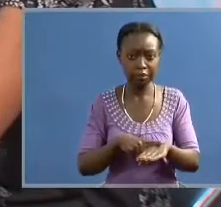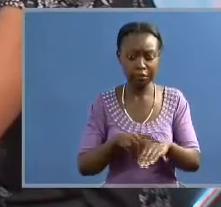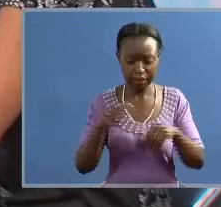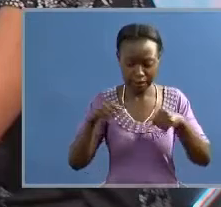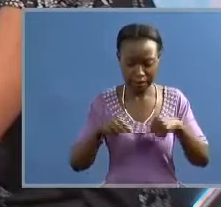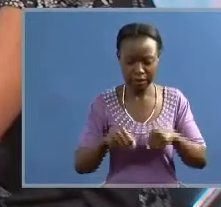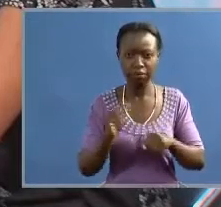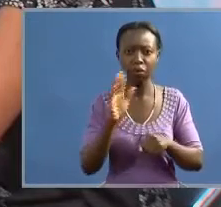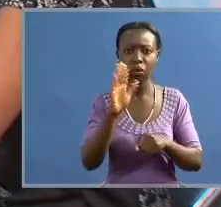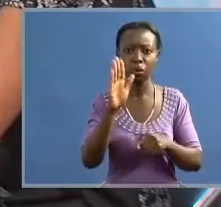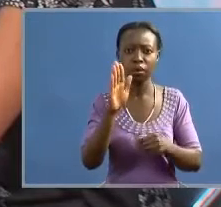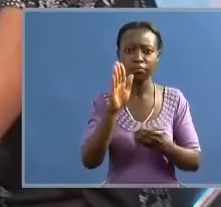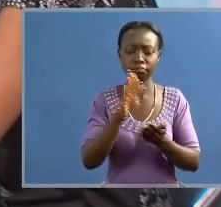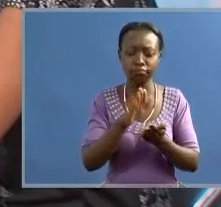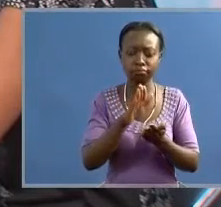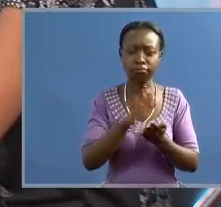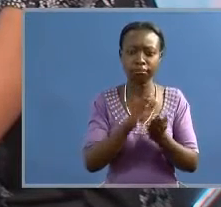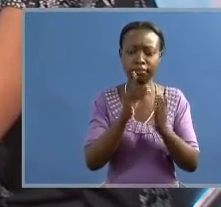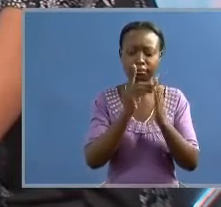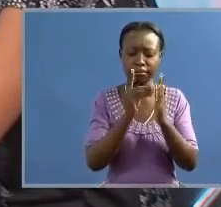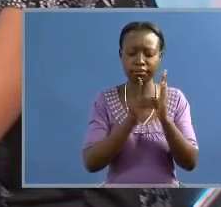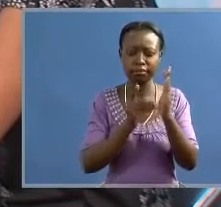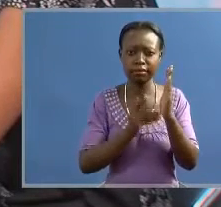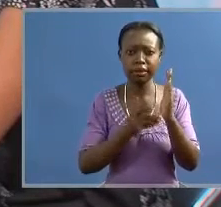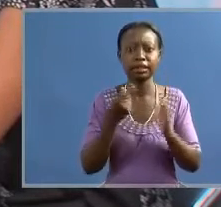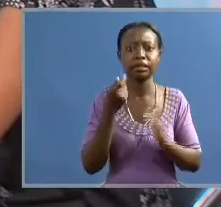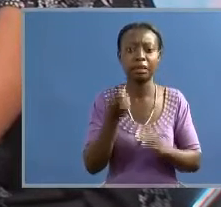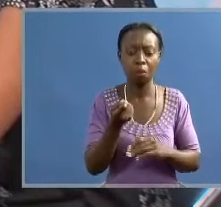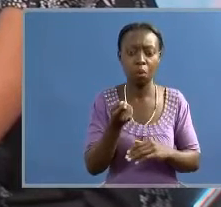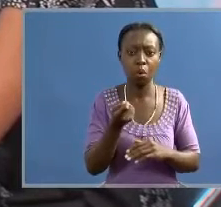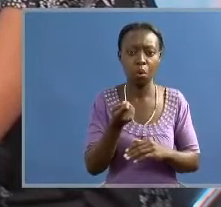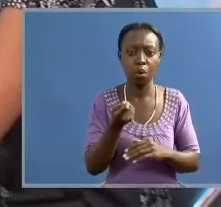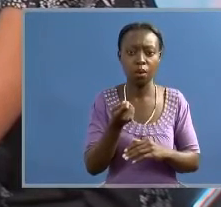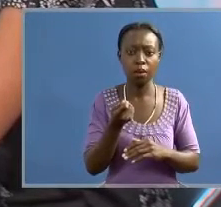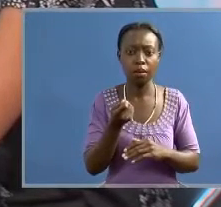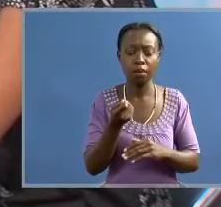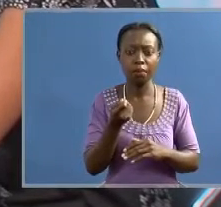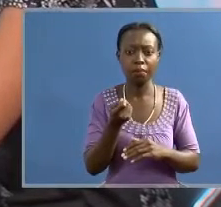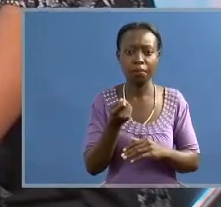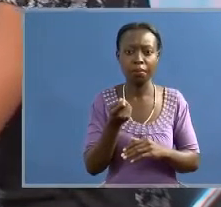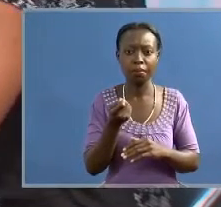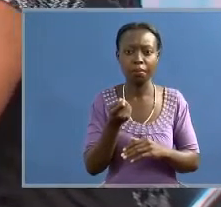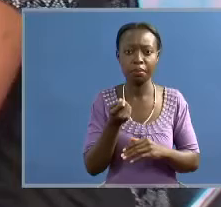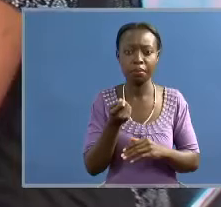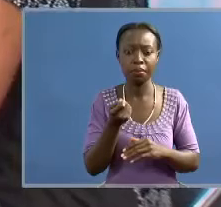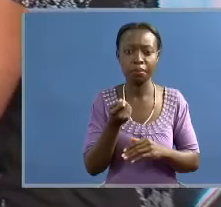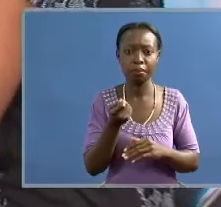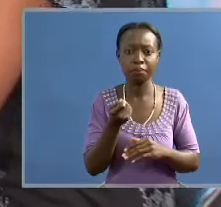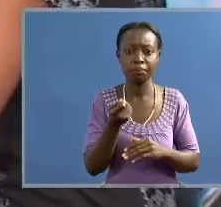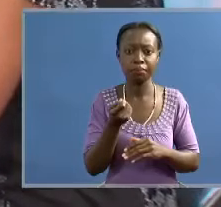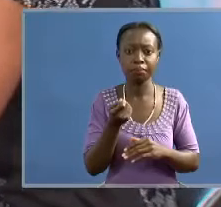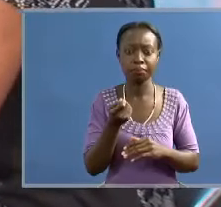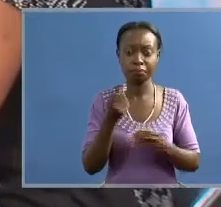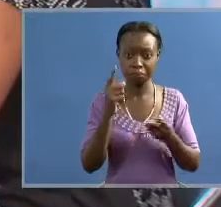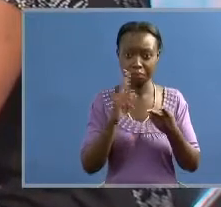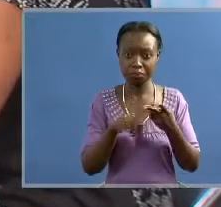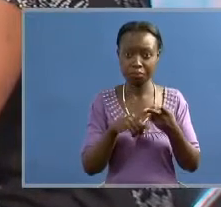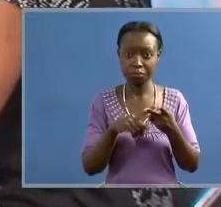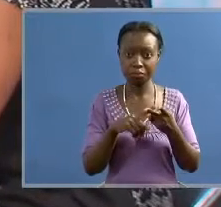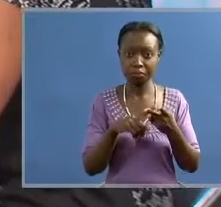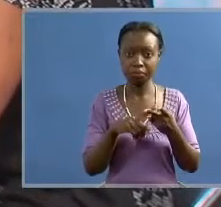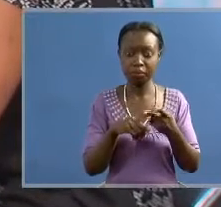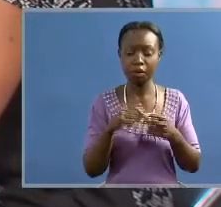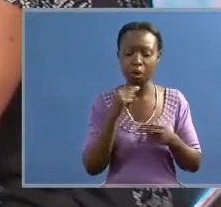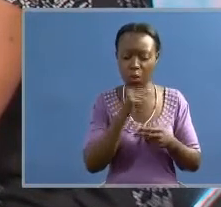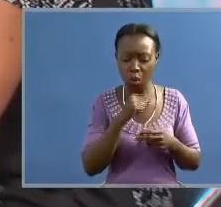you become prone, you become more susceptible to the condition. Right. That is number one. Number two, the